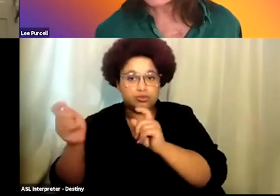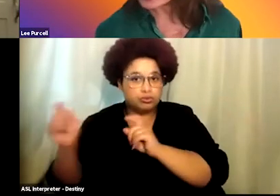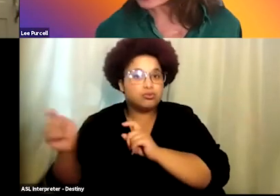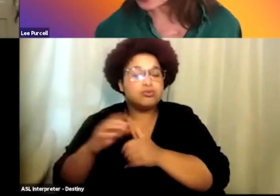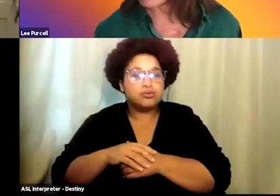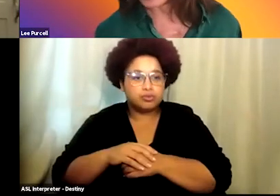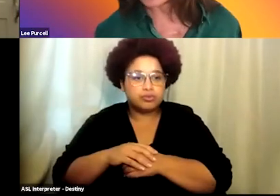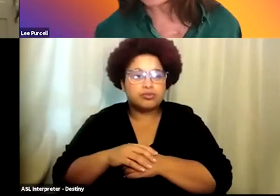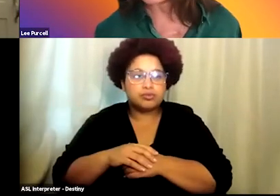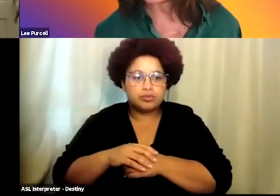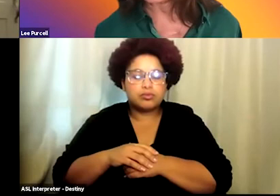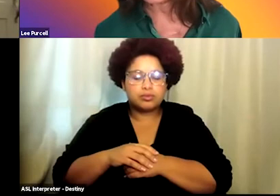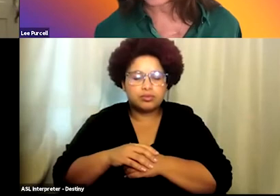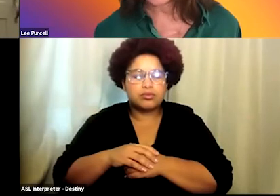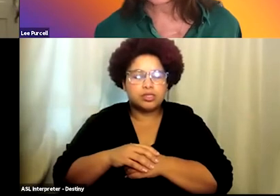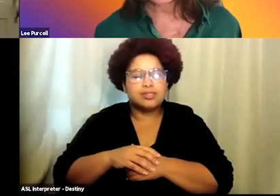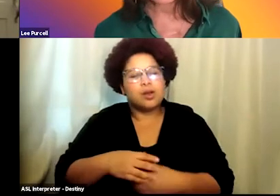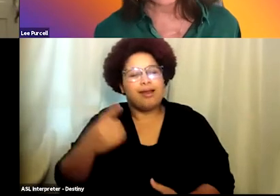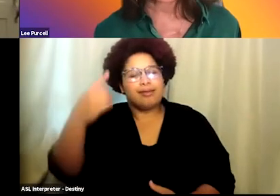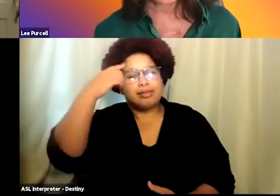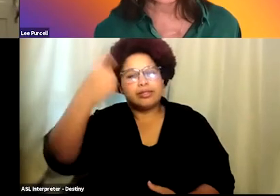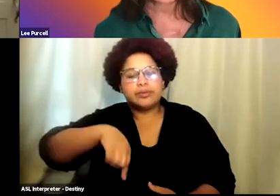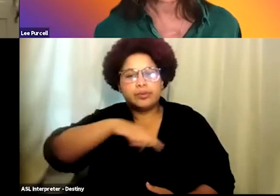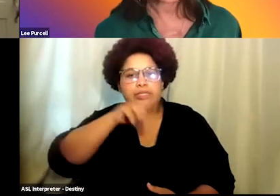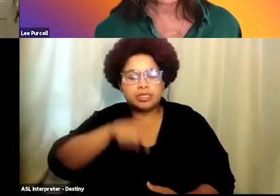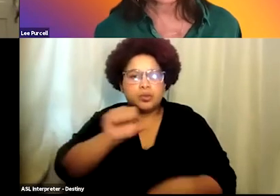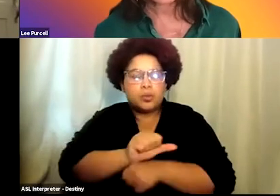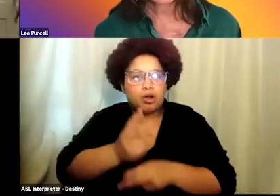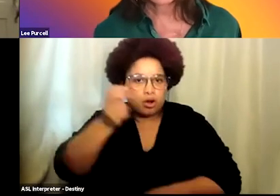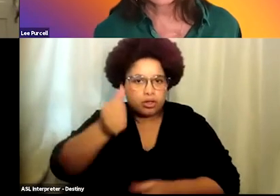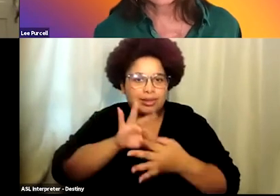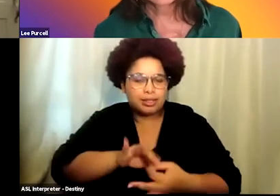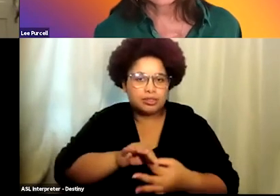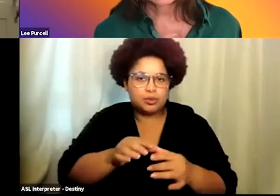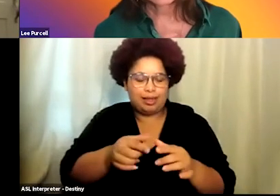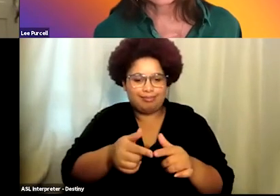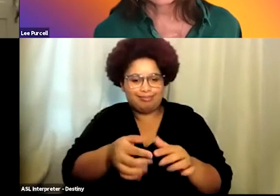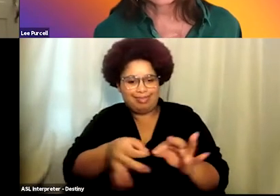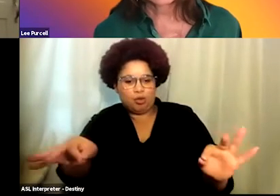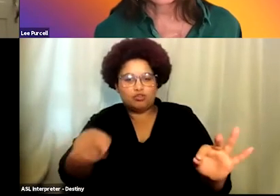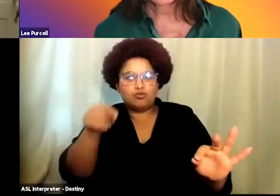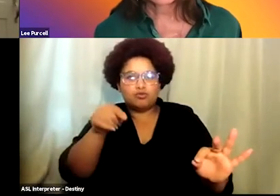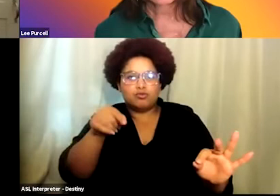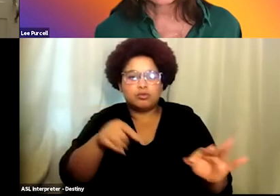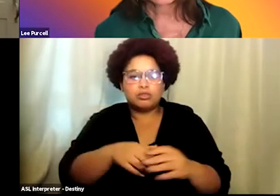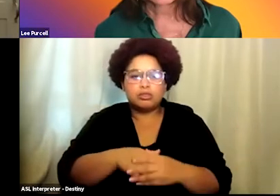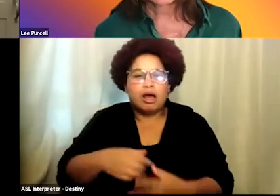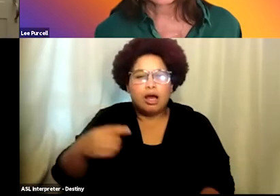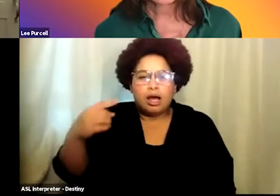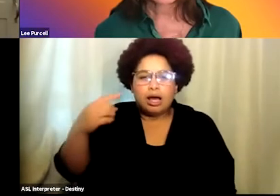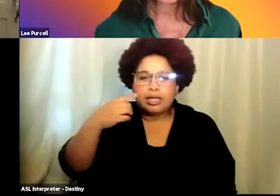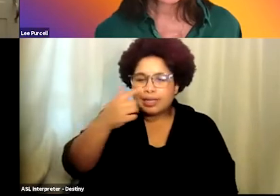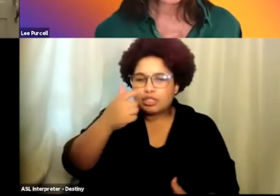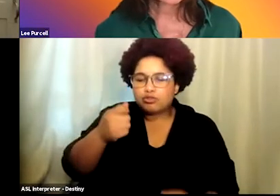so I think that we need to work harder on that language. You know, I think what would be interesting would